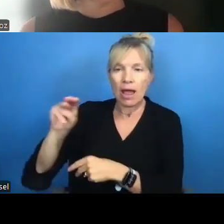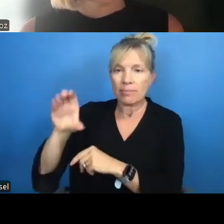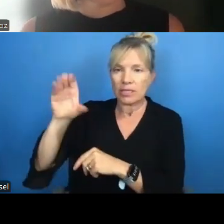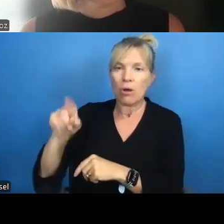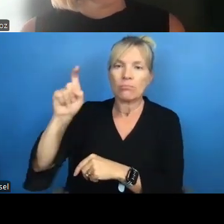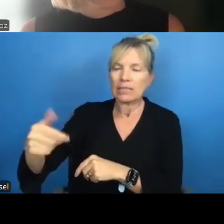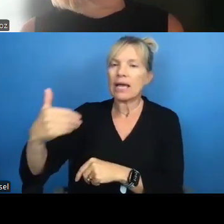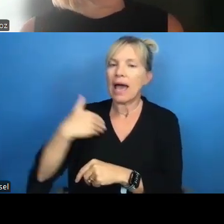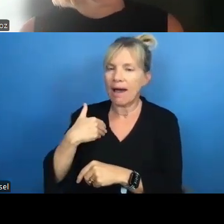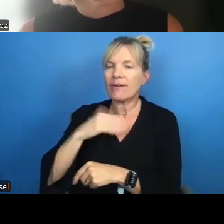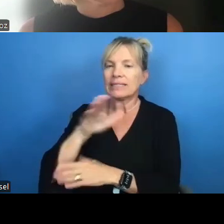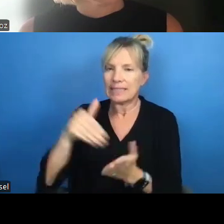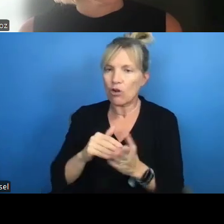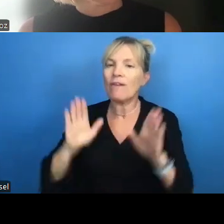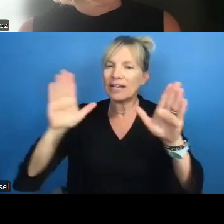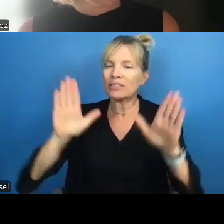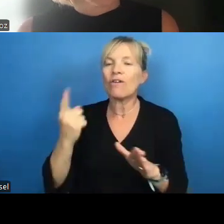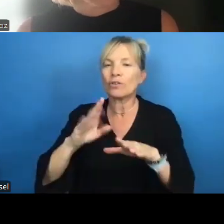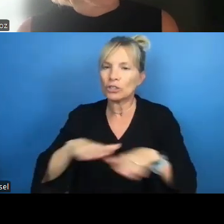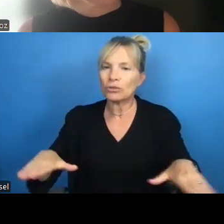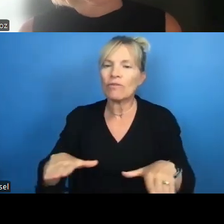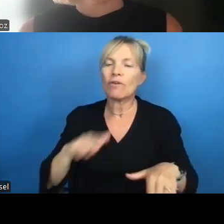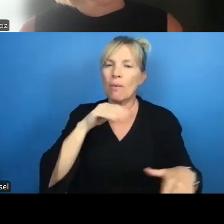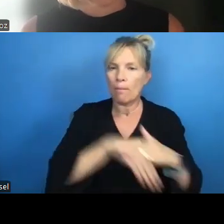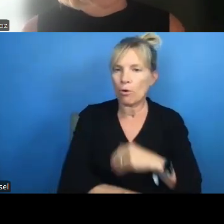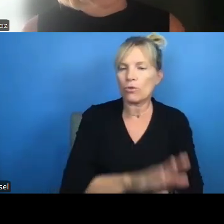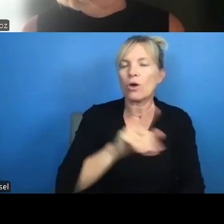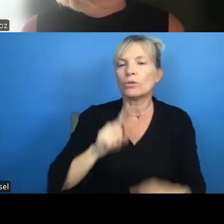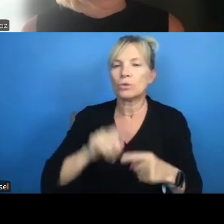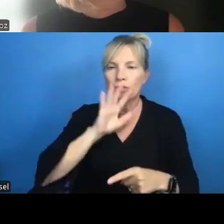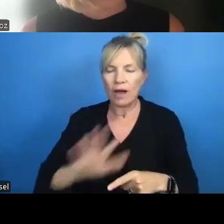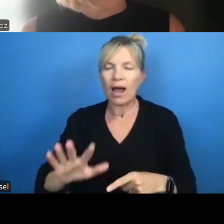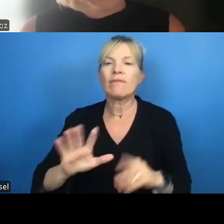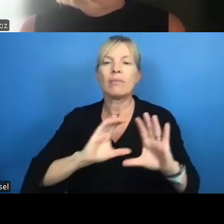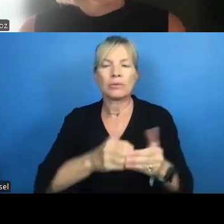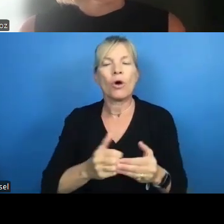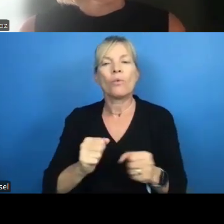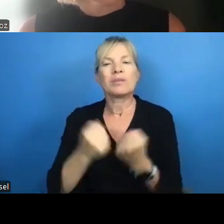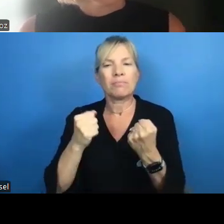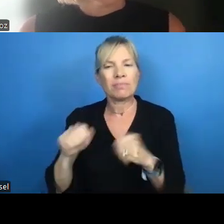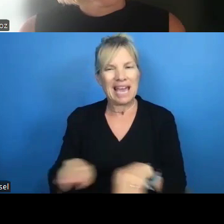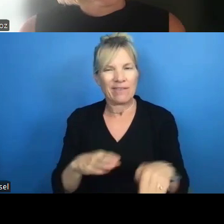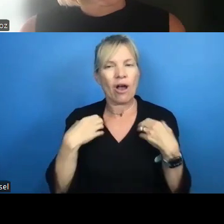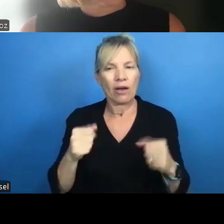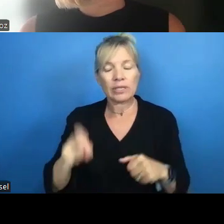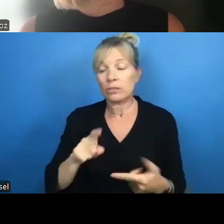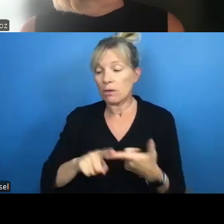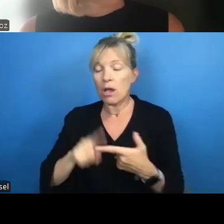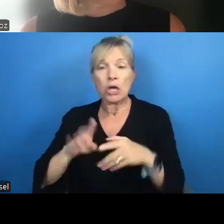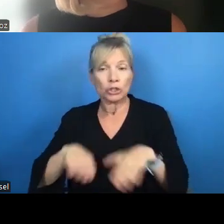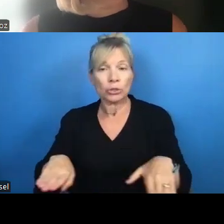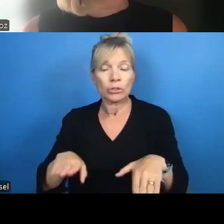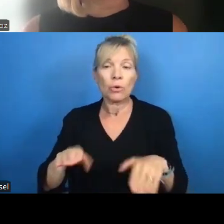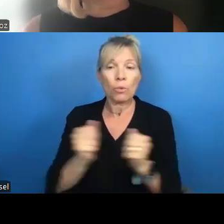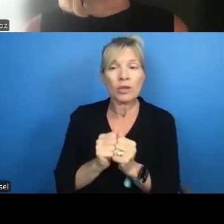a center of excellence for children in the birth to 5 population with behavioral health needs, children with or at